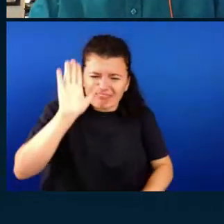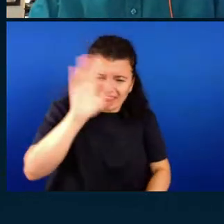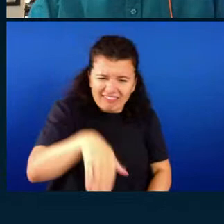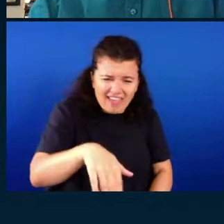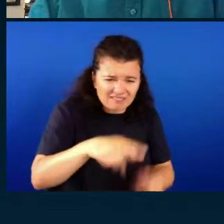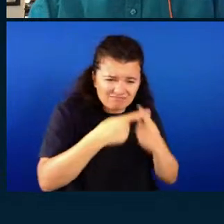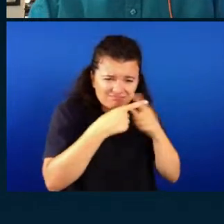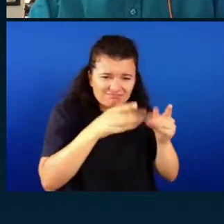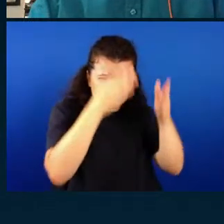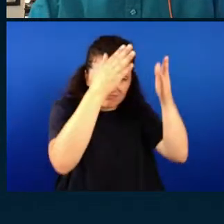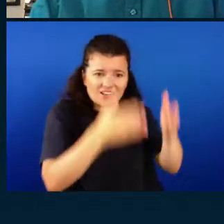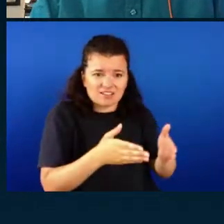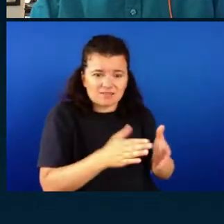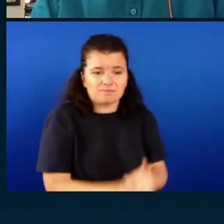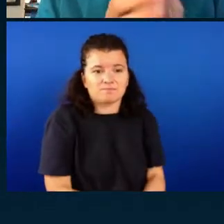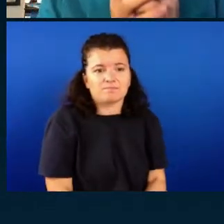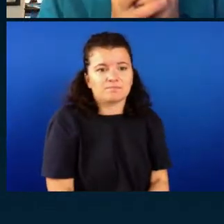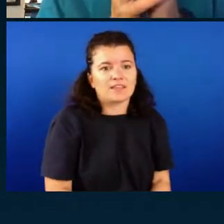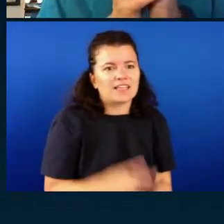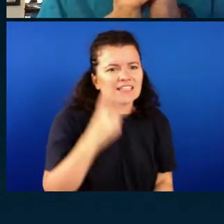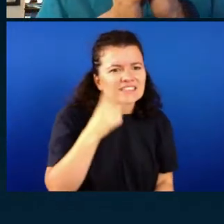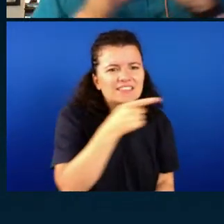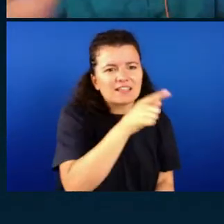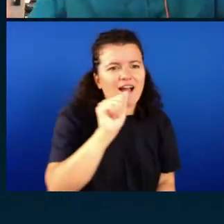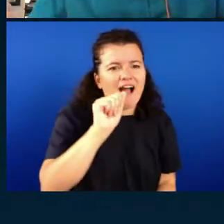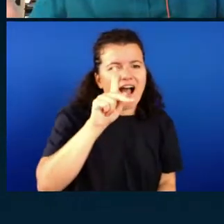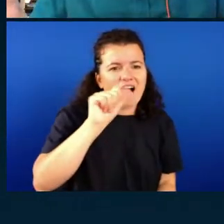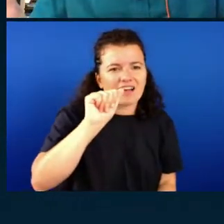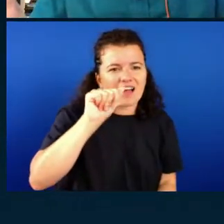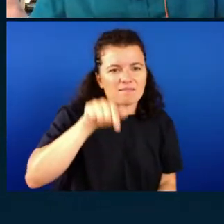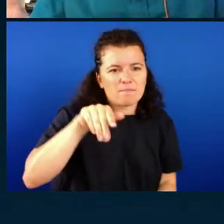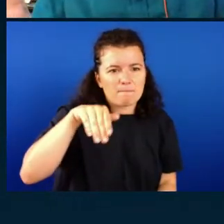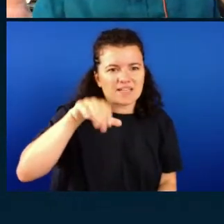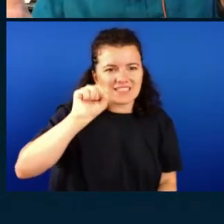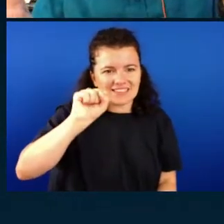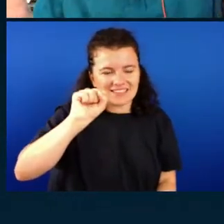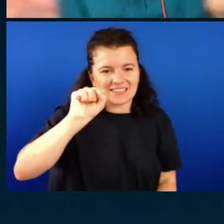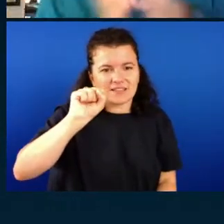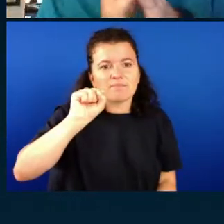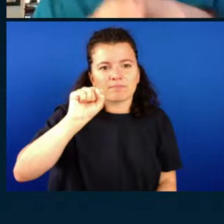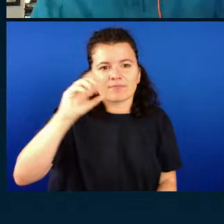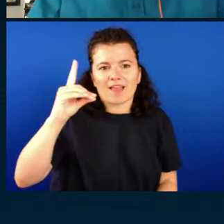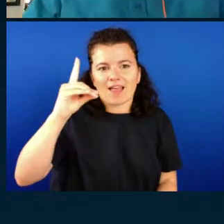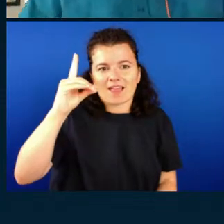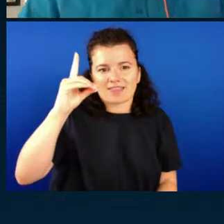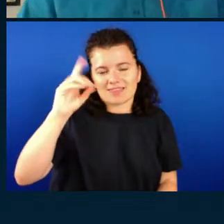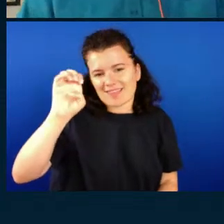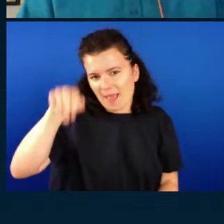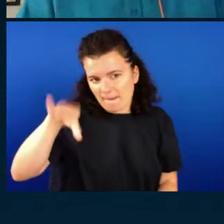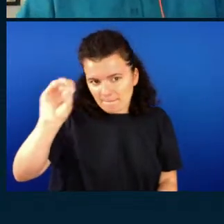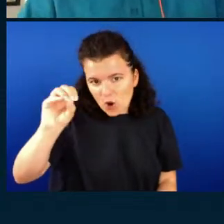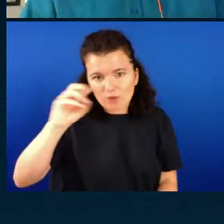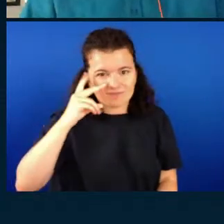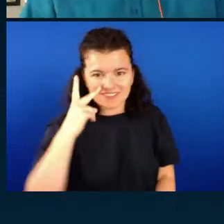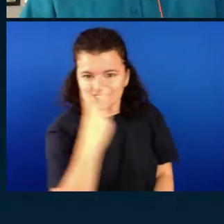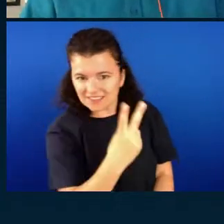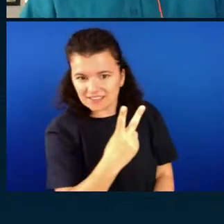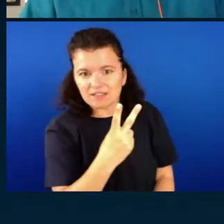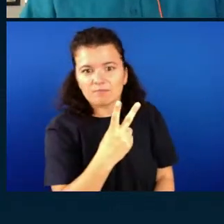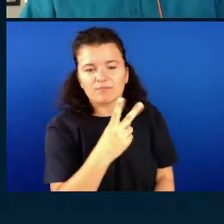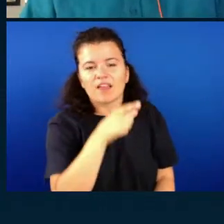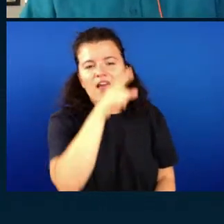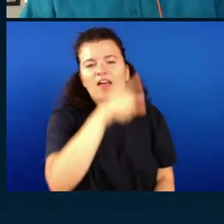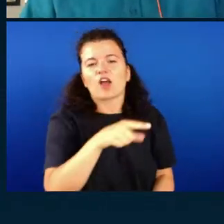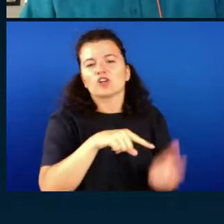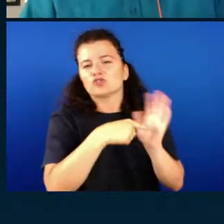go to, I think it's AKMS Thai demo, they've got this exact same thing running in a cluster. They're going with cats and